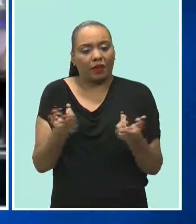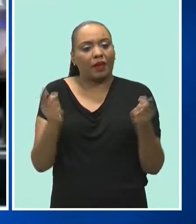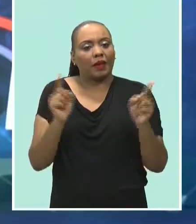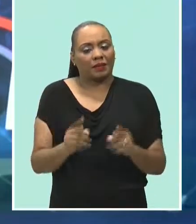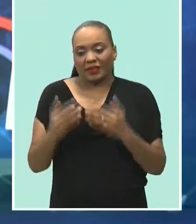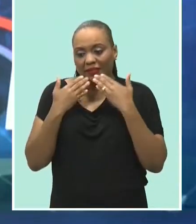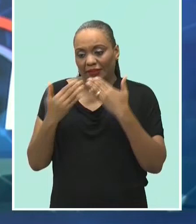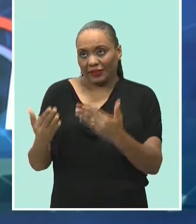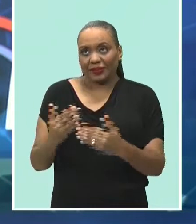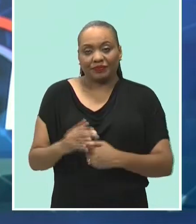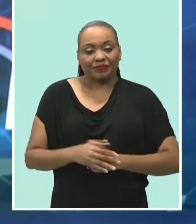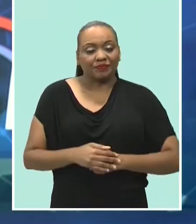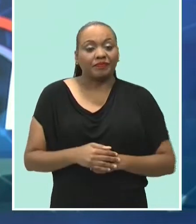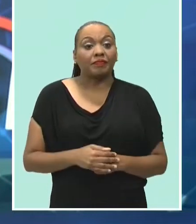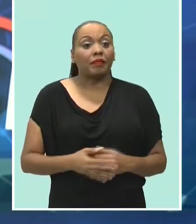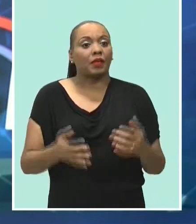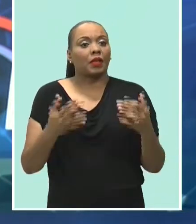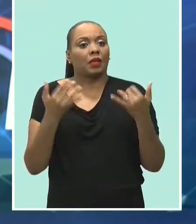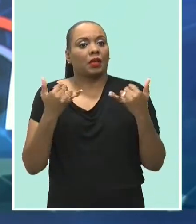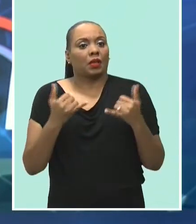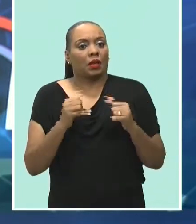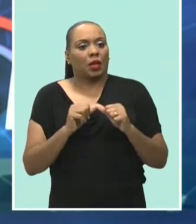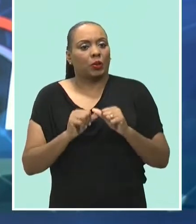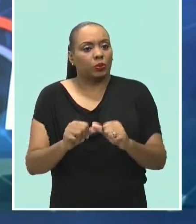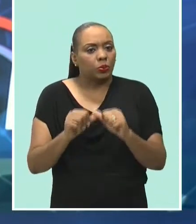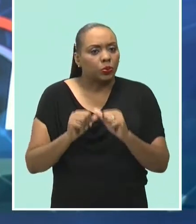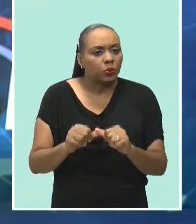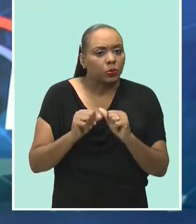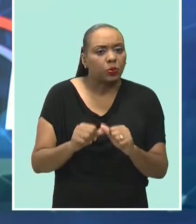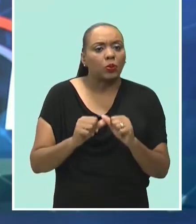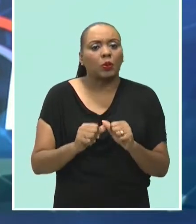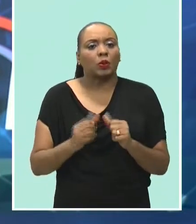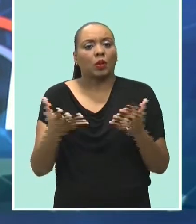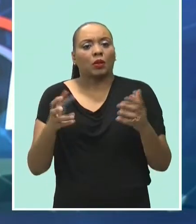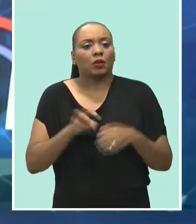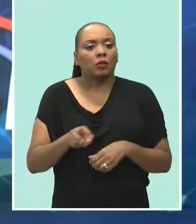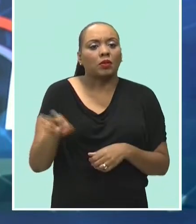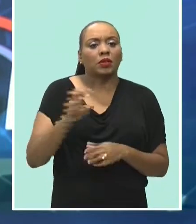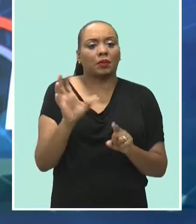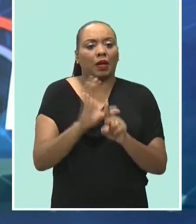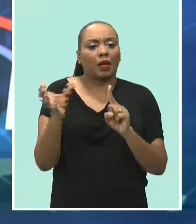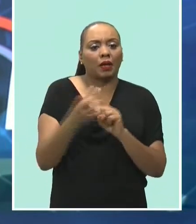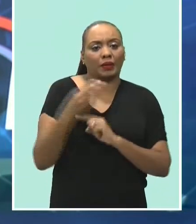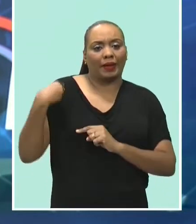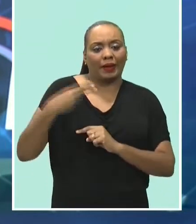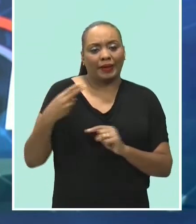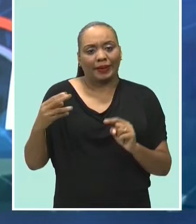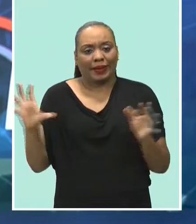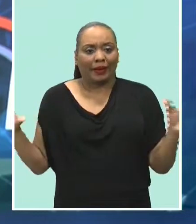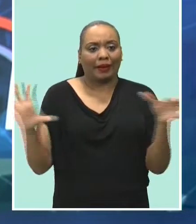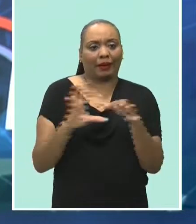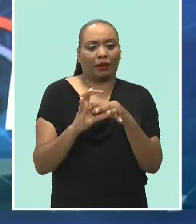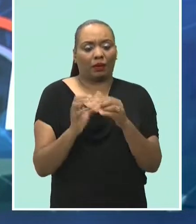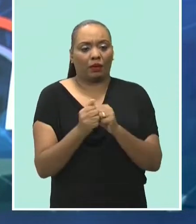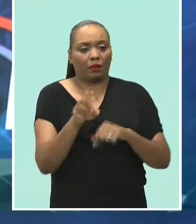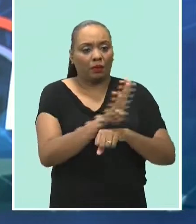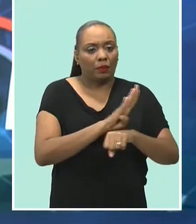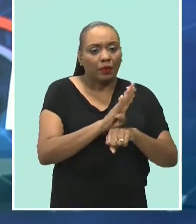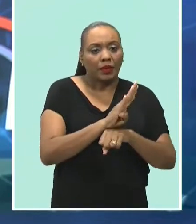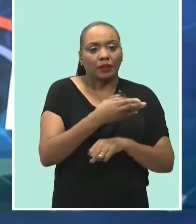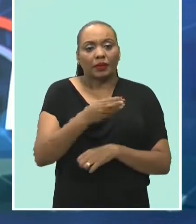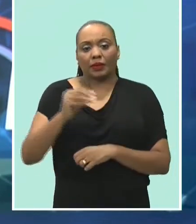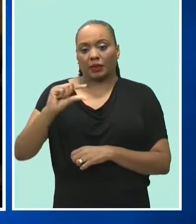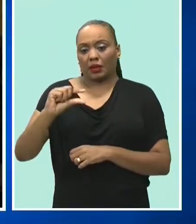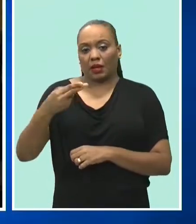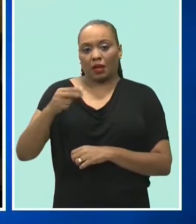Ryan. Efforts continue to deepen tourism, cultural and heritage linkages between Barbados and Ghana. The island is